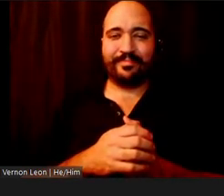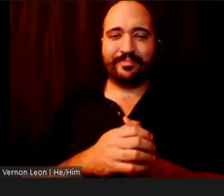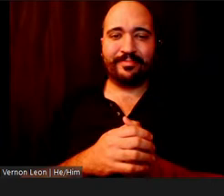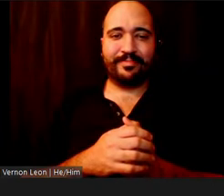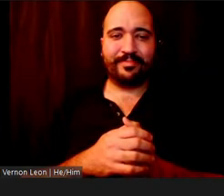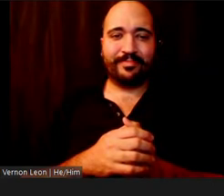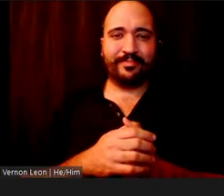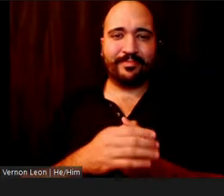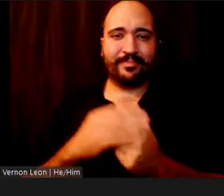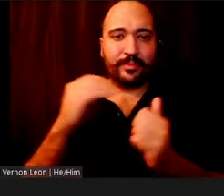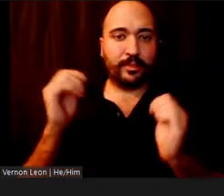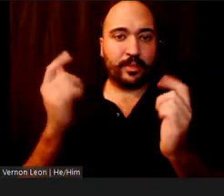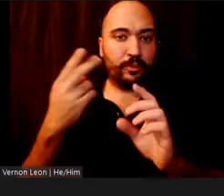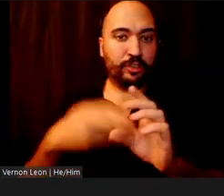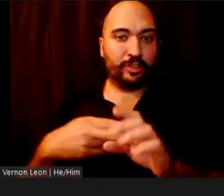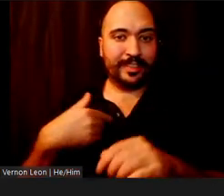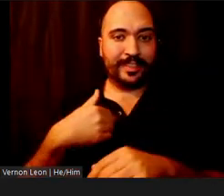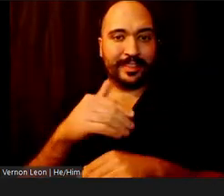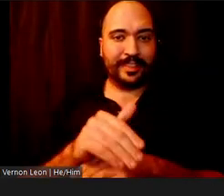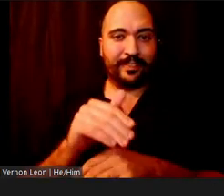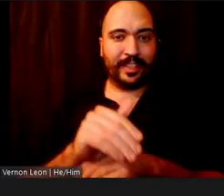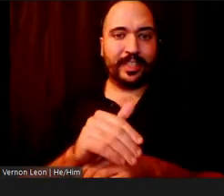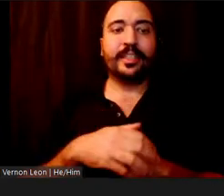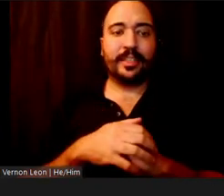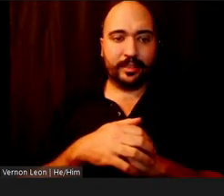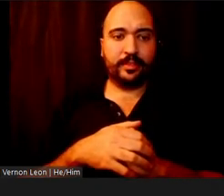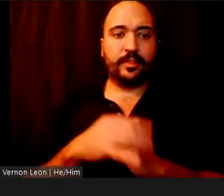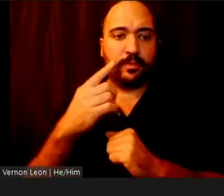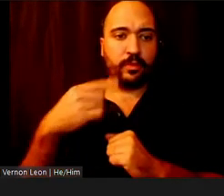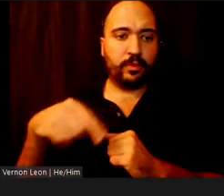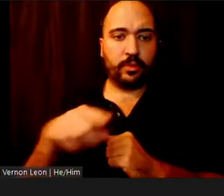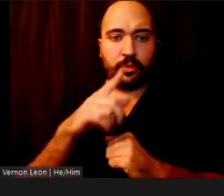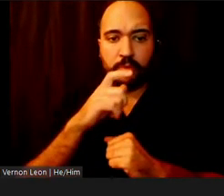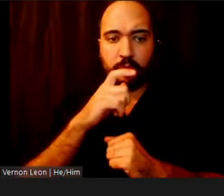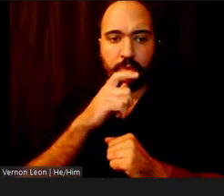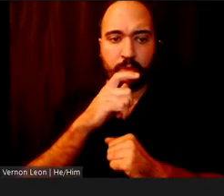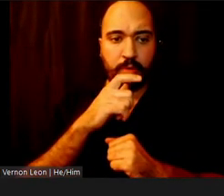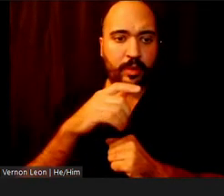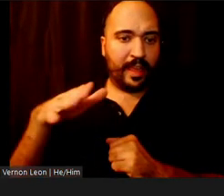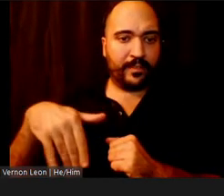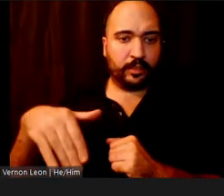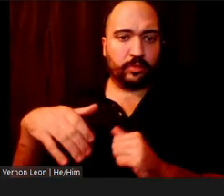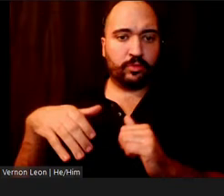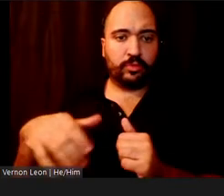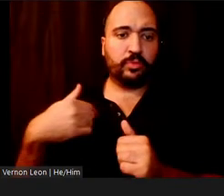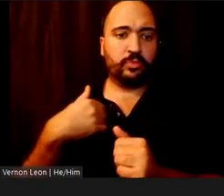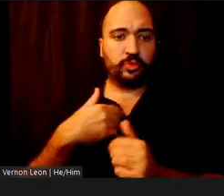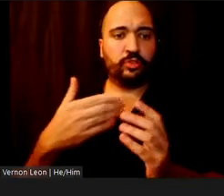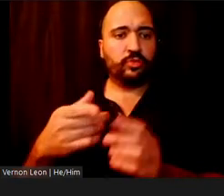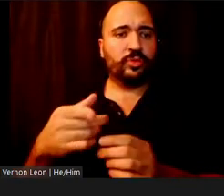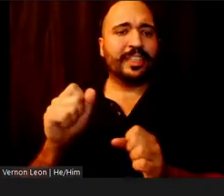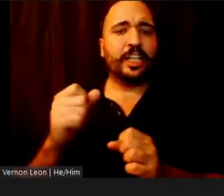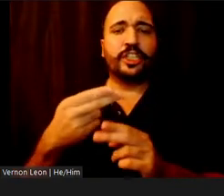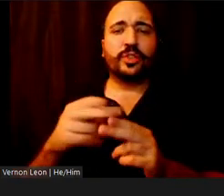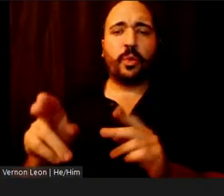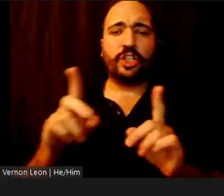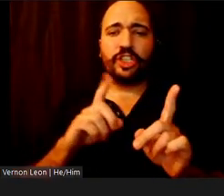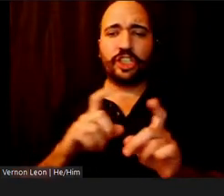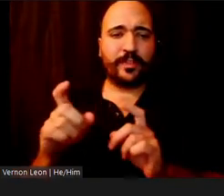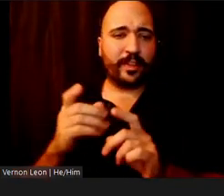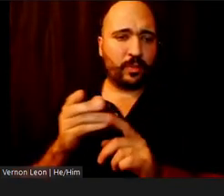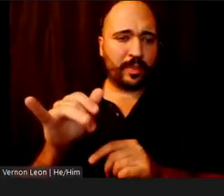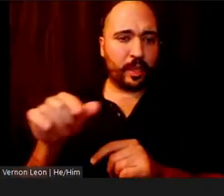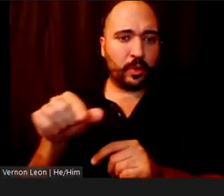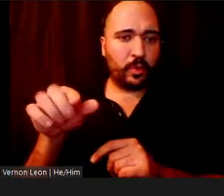Thank thank you all for joining us this evening. For those who did not do so already, we encourage you to take our short survey via the QR